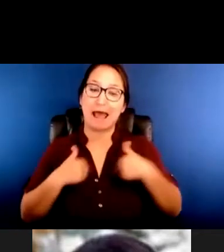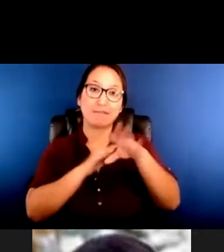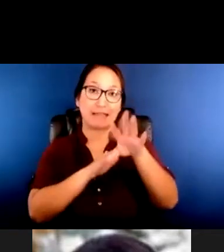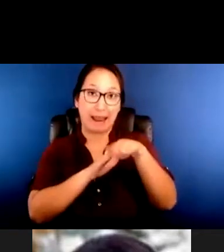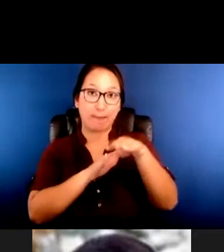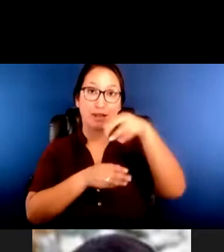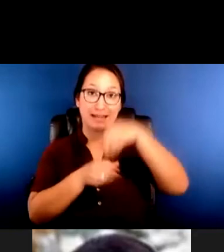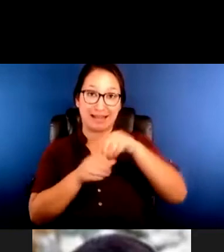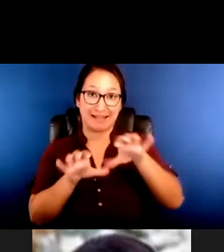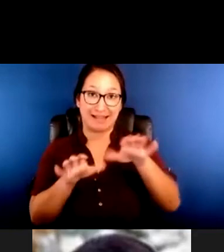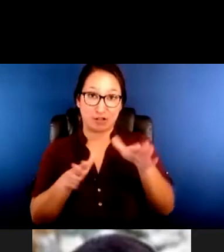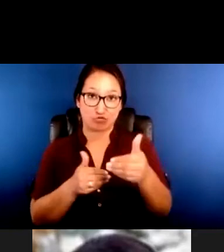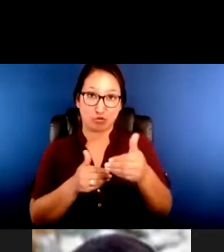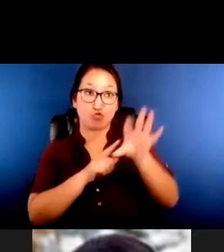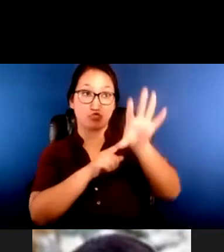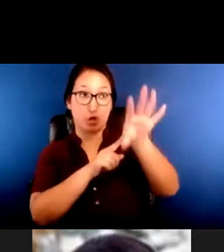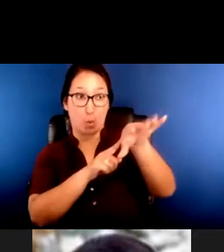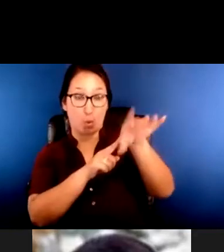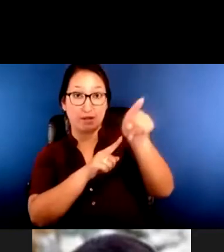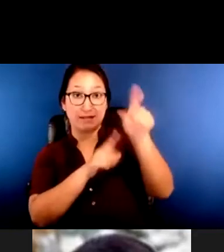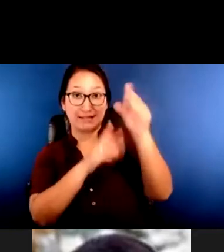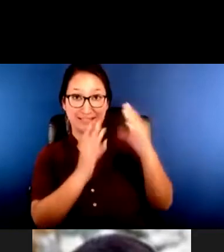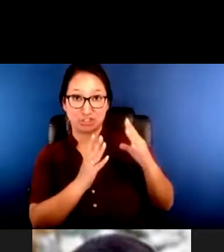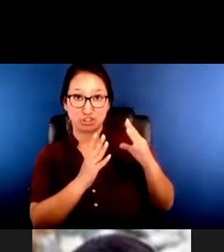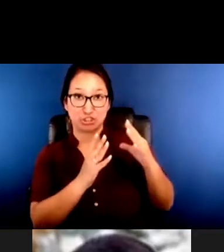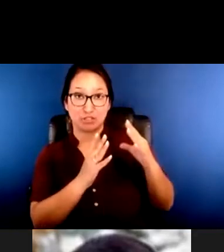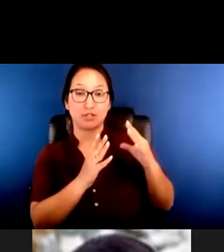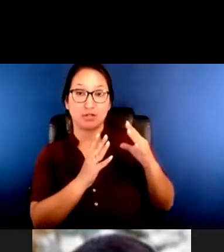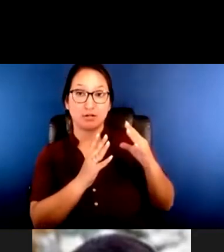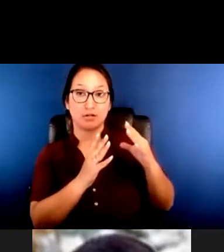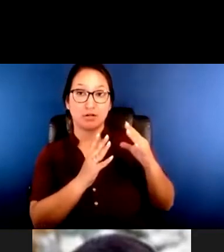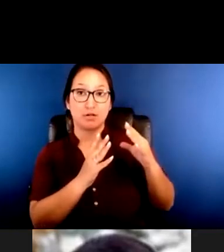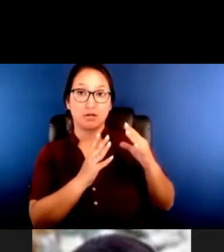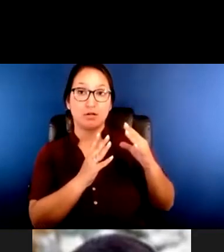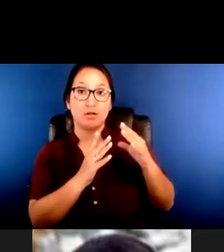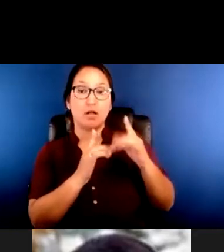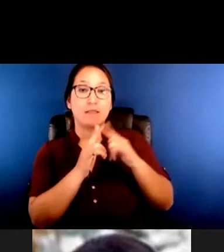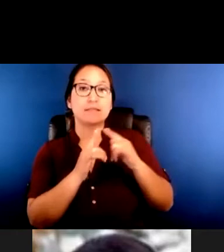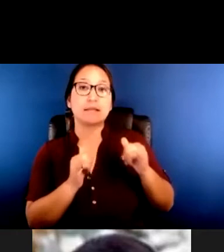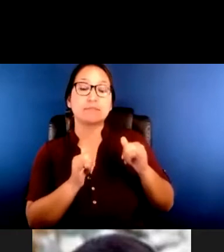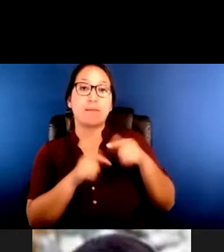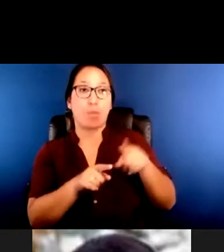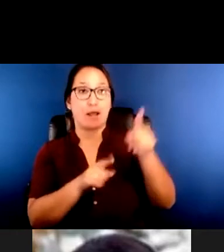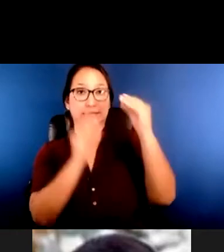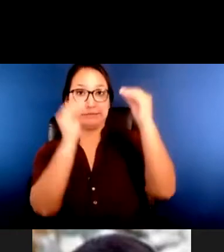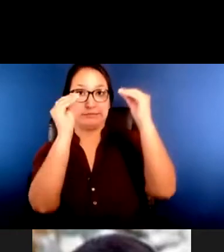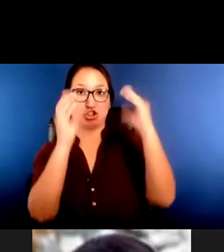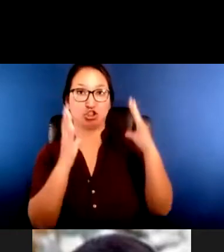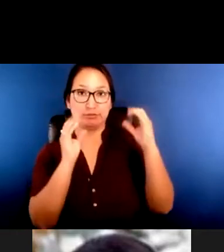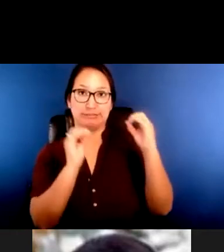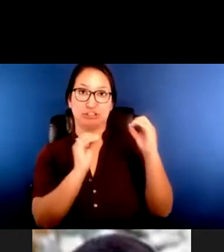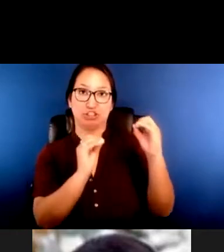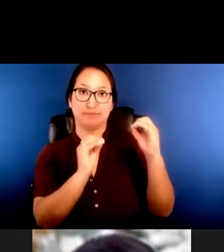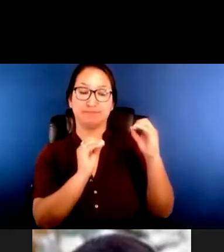the teacher or at the same time as they are teaching. We have found that to